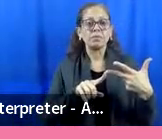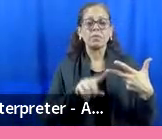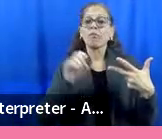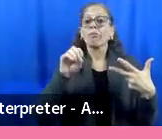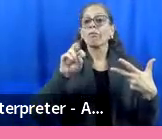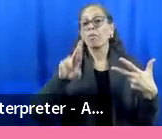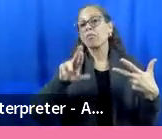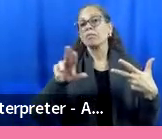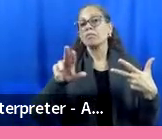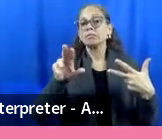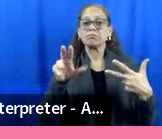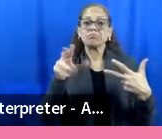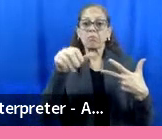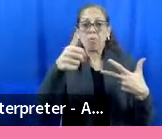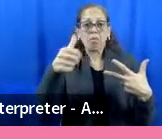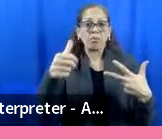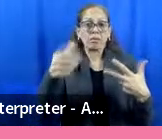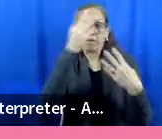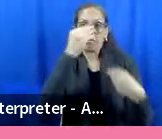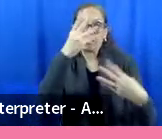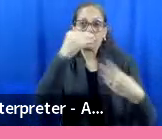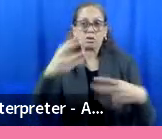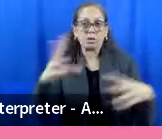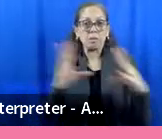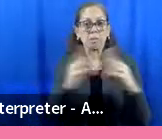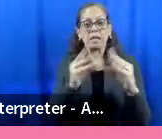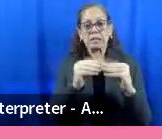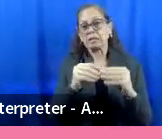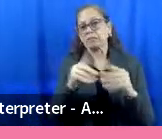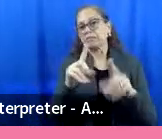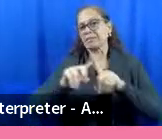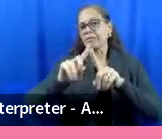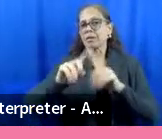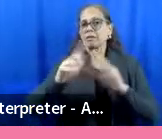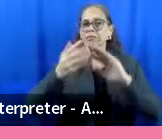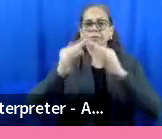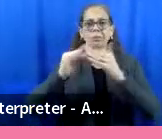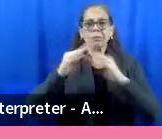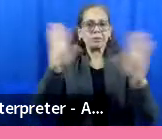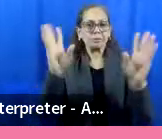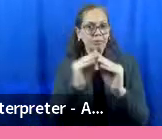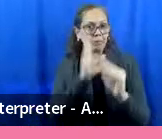or at upcoming public information sessions and hearings.